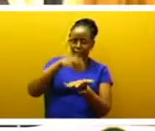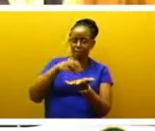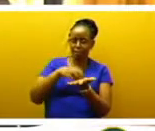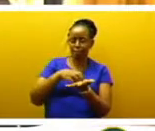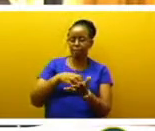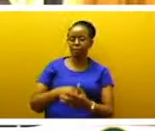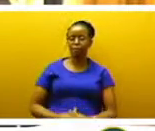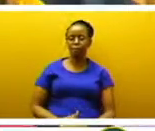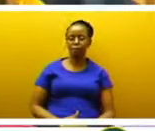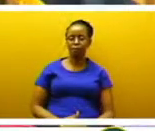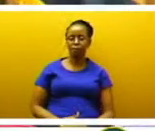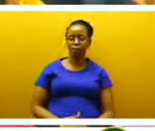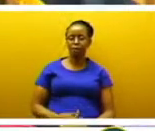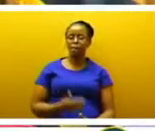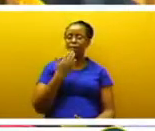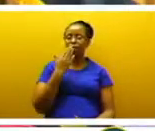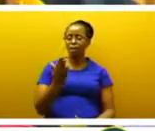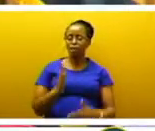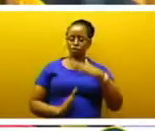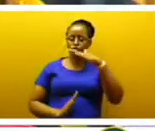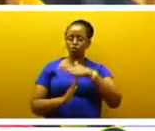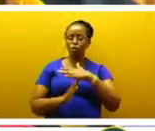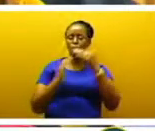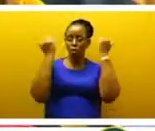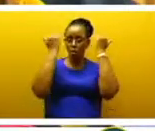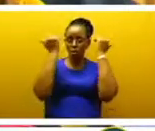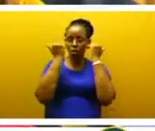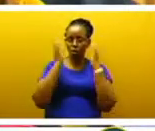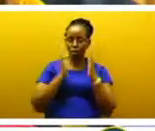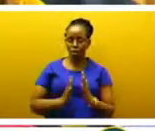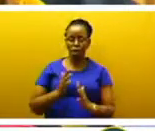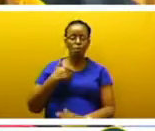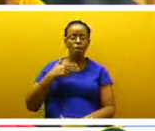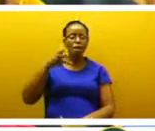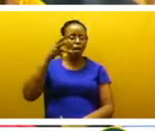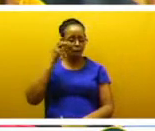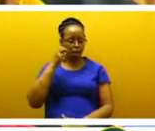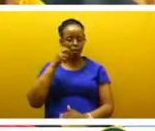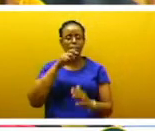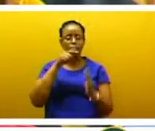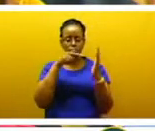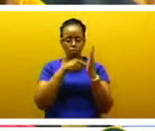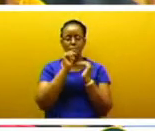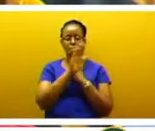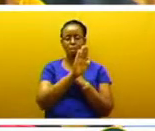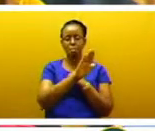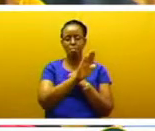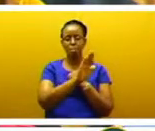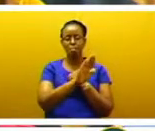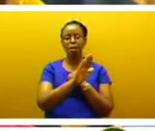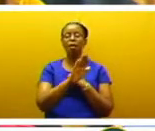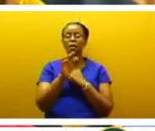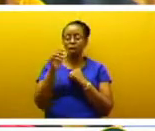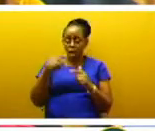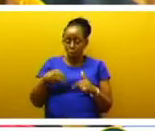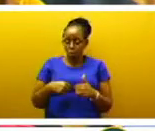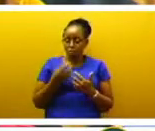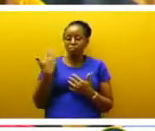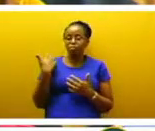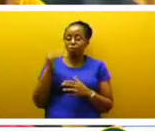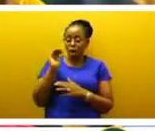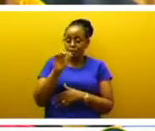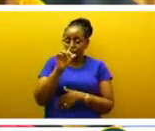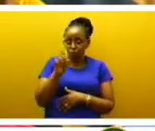that commission. Thank you, Senior Counsel. I thank you. think we've heard your plea because we asked questions. So we'll give